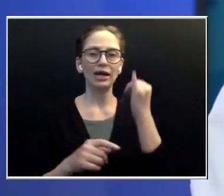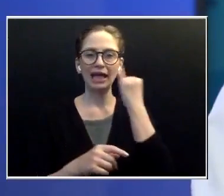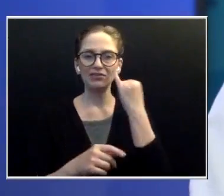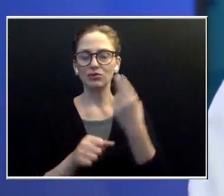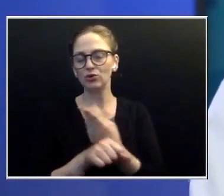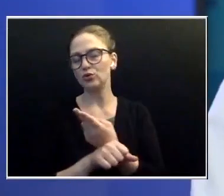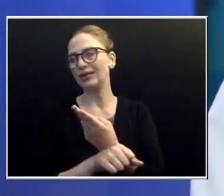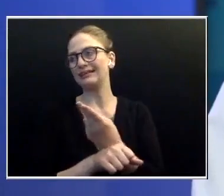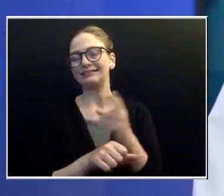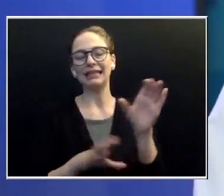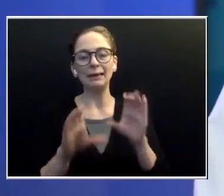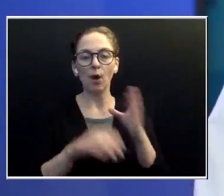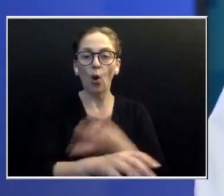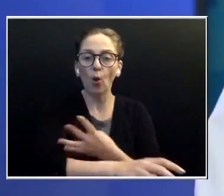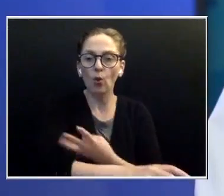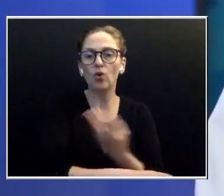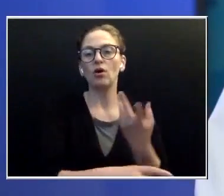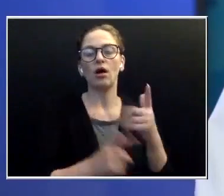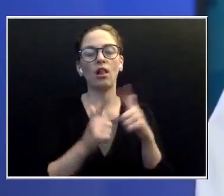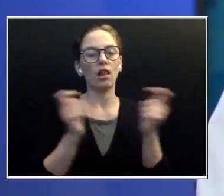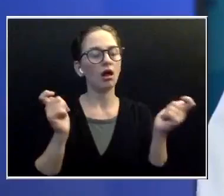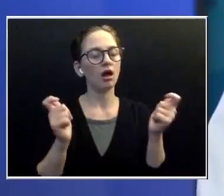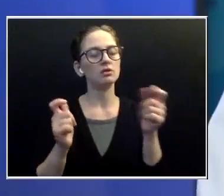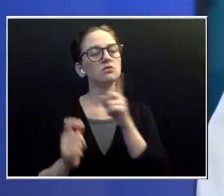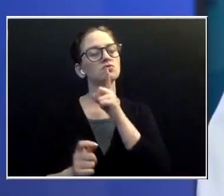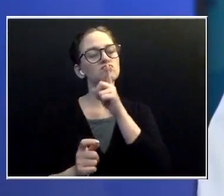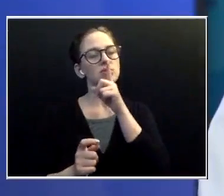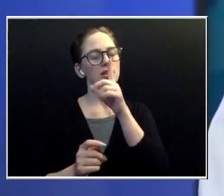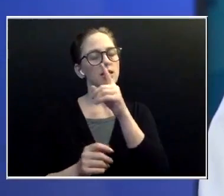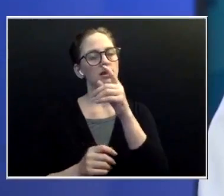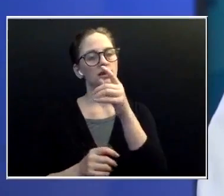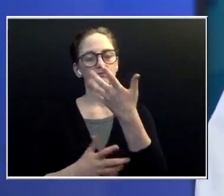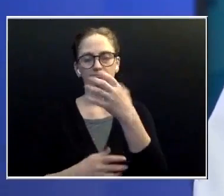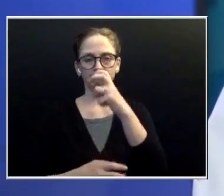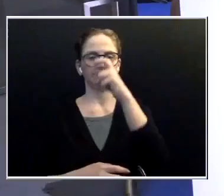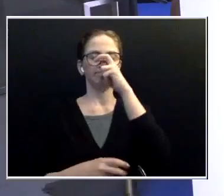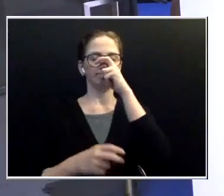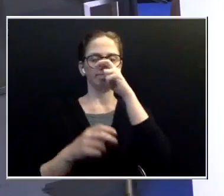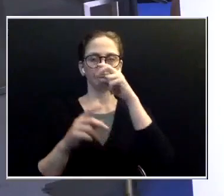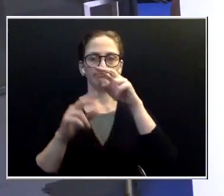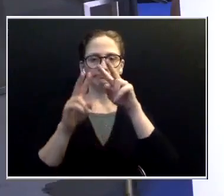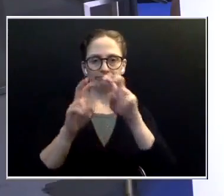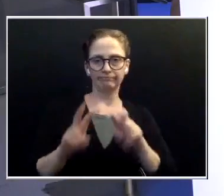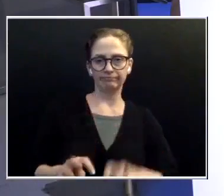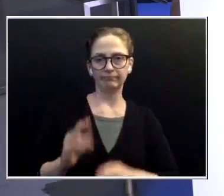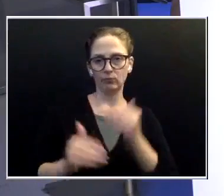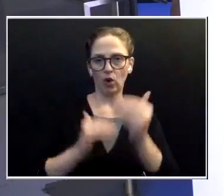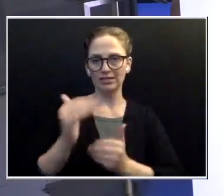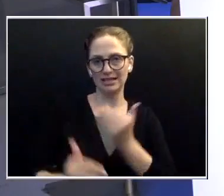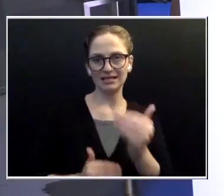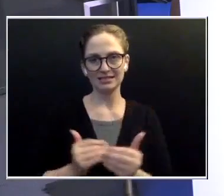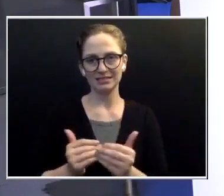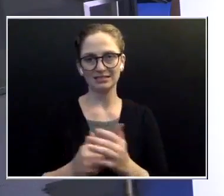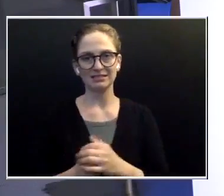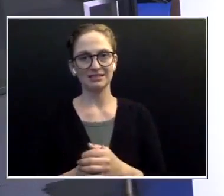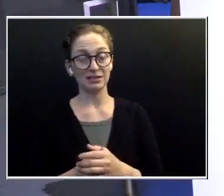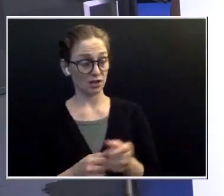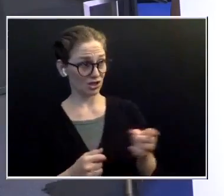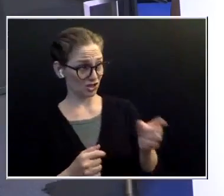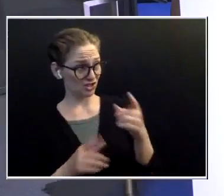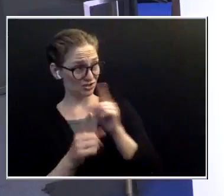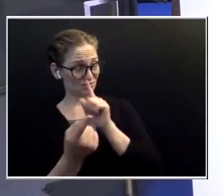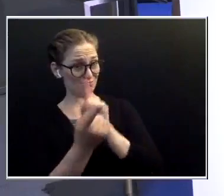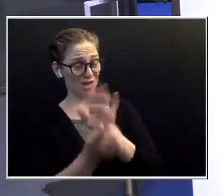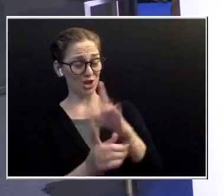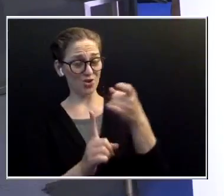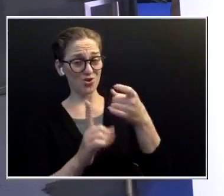very thorough, process until we choose our donors for the fecal transplantation. Okay, is this one of those moments where you meet the donor? Because of course we know Gina's